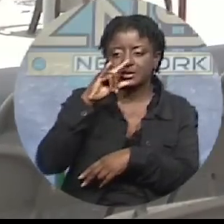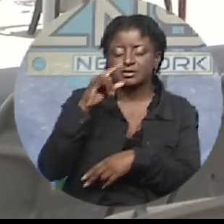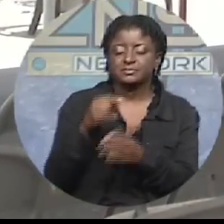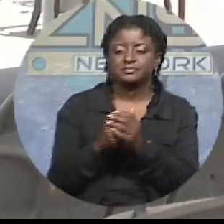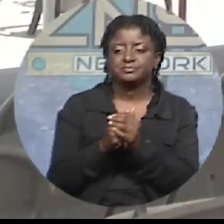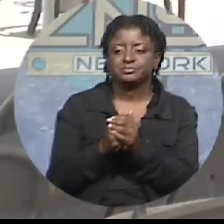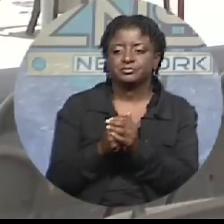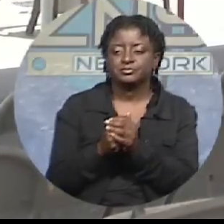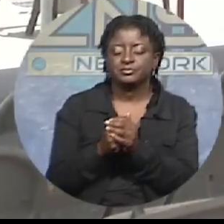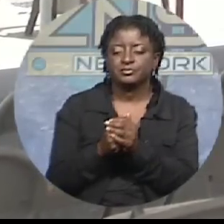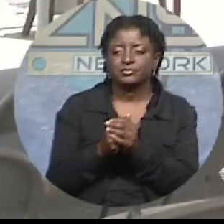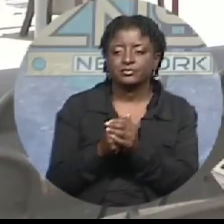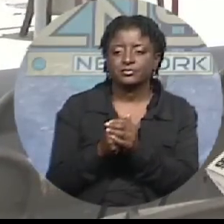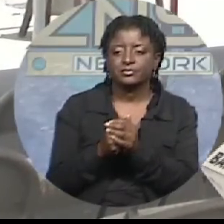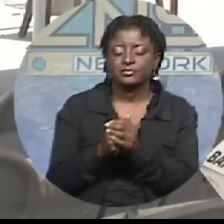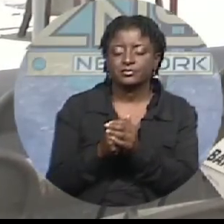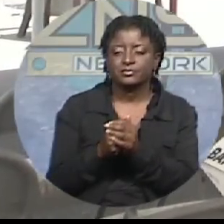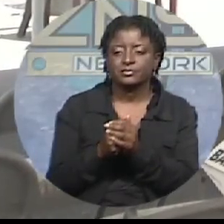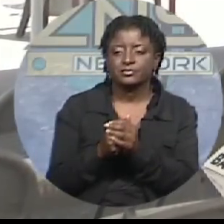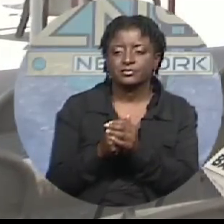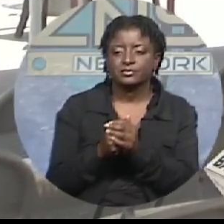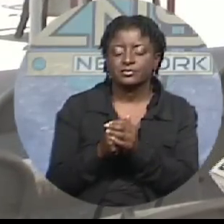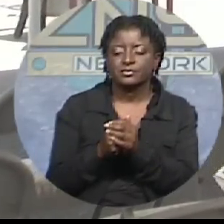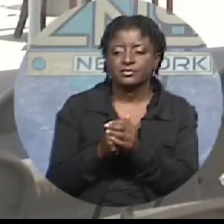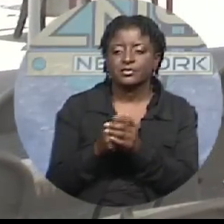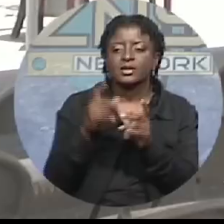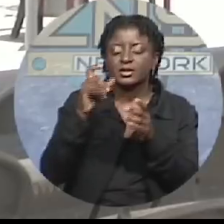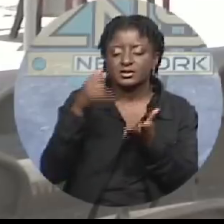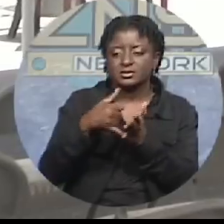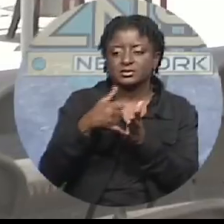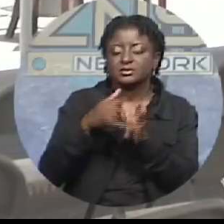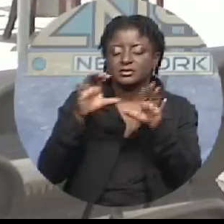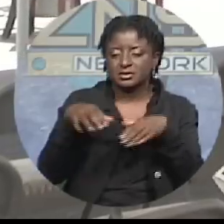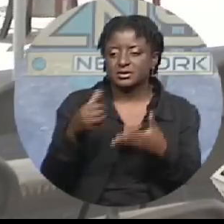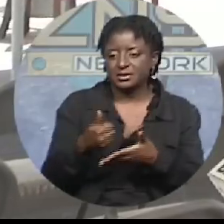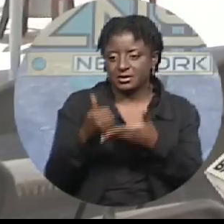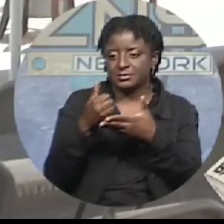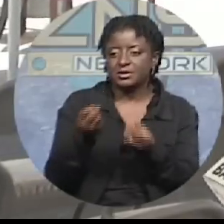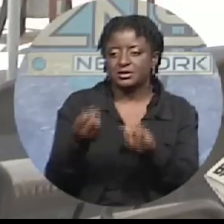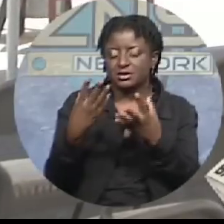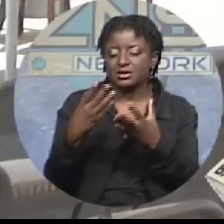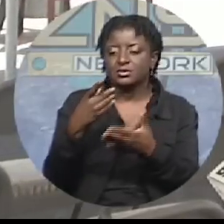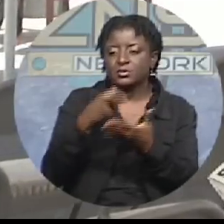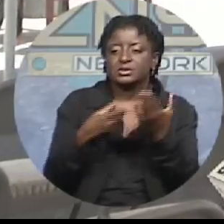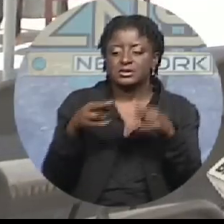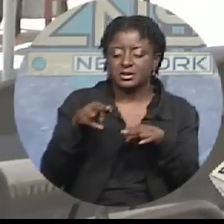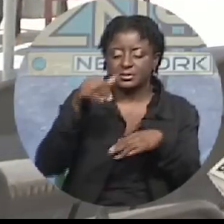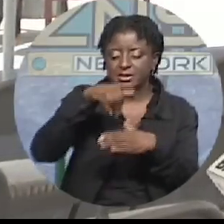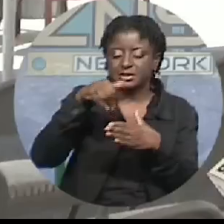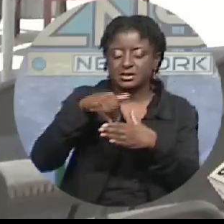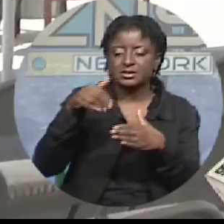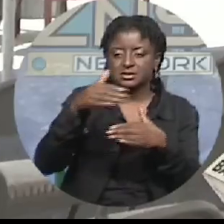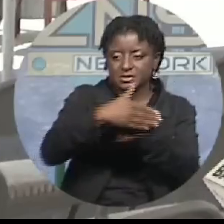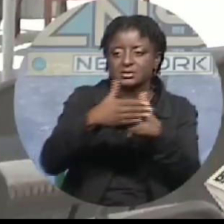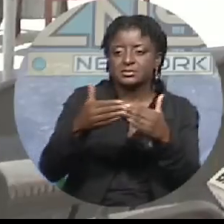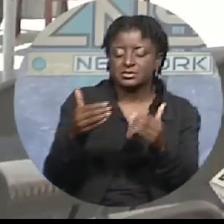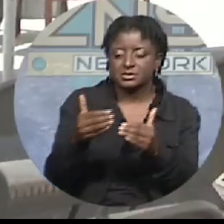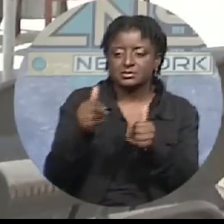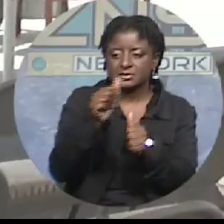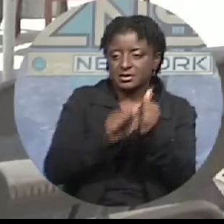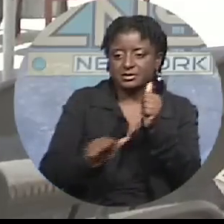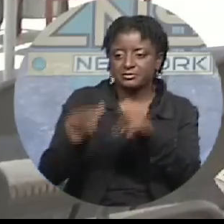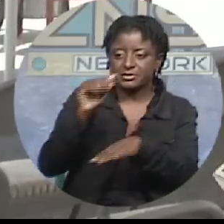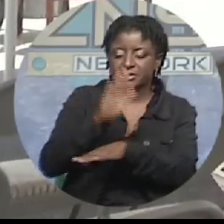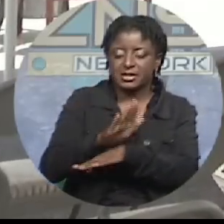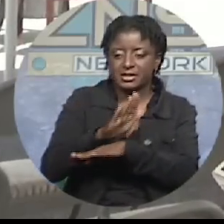is gleaned upon that, it can lend much to what is happening around society. Be responsible for our kids. Every night at 11 o'clock, you